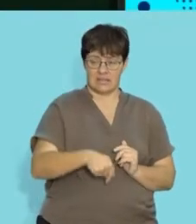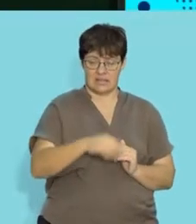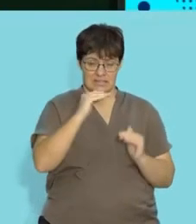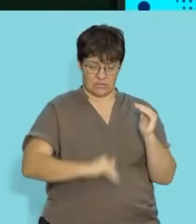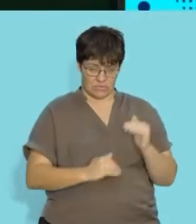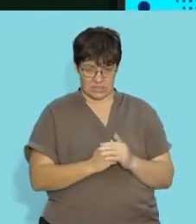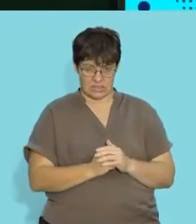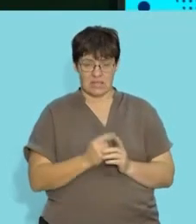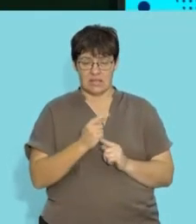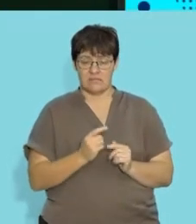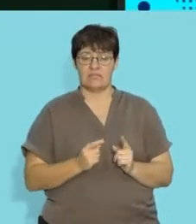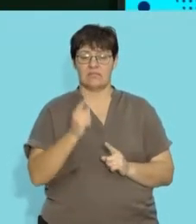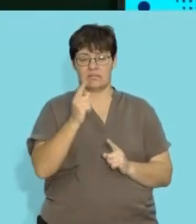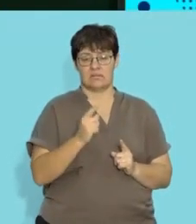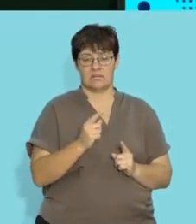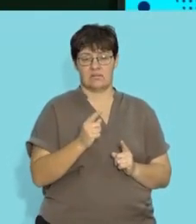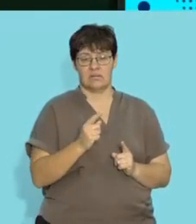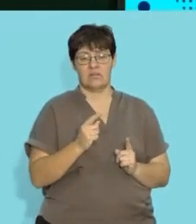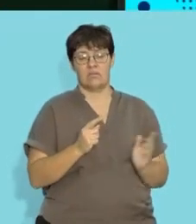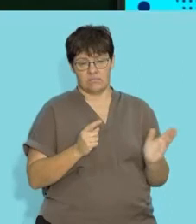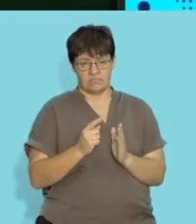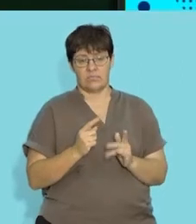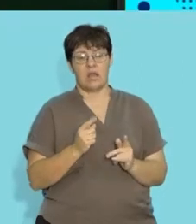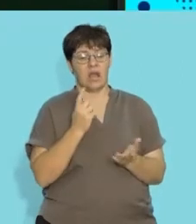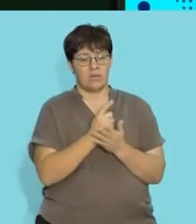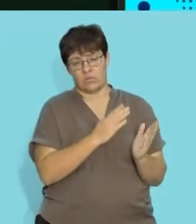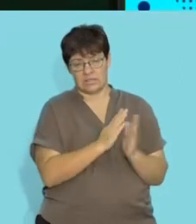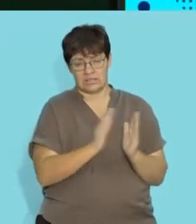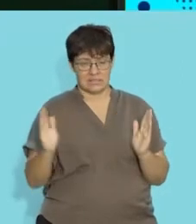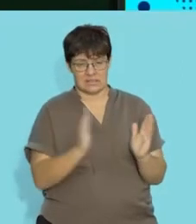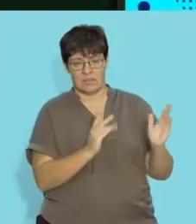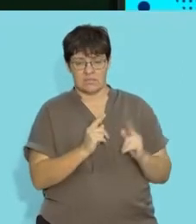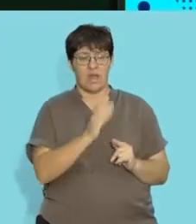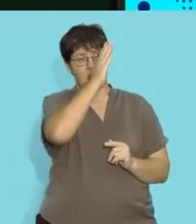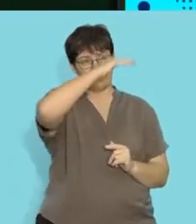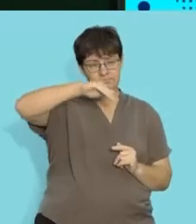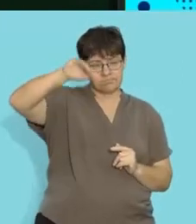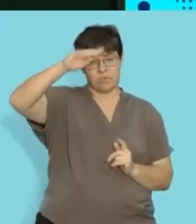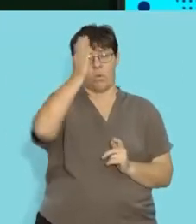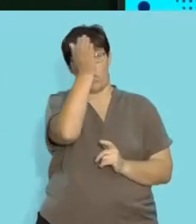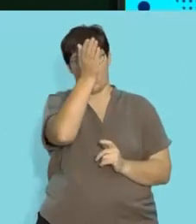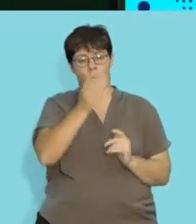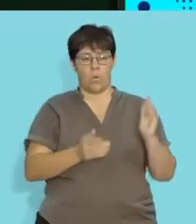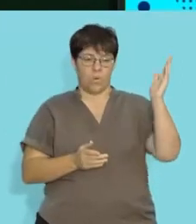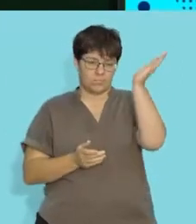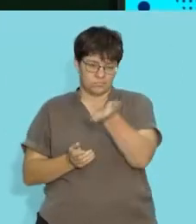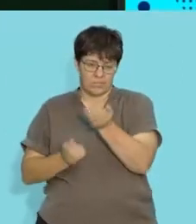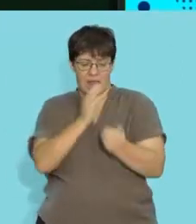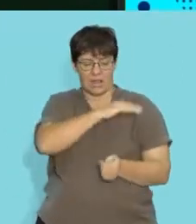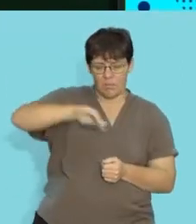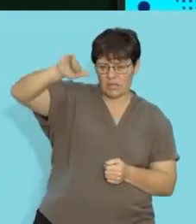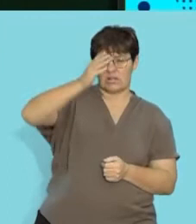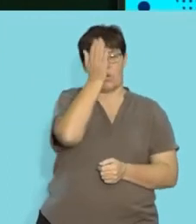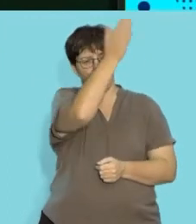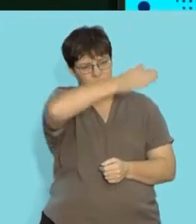function. Vice versa, if the y value is decreasing, x is always increasing because you are always moving from left to right.